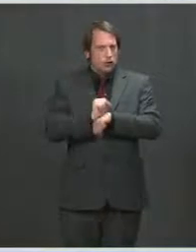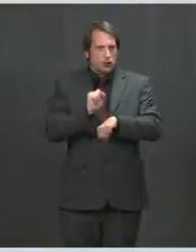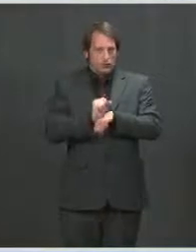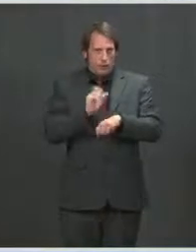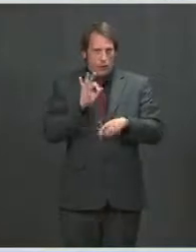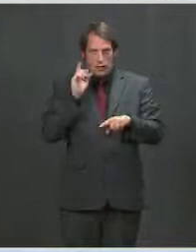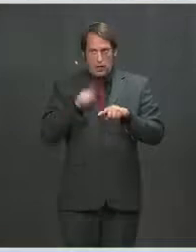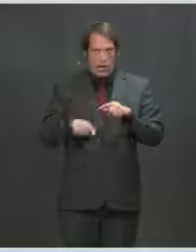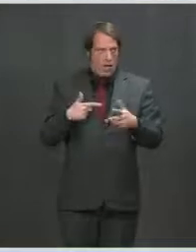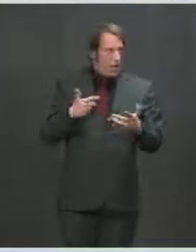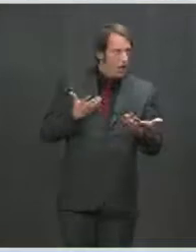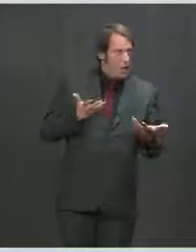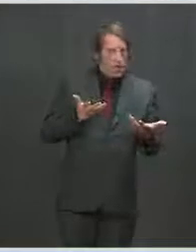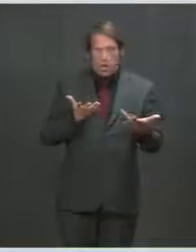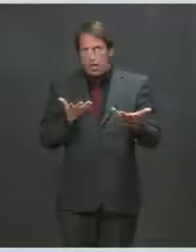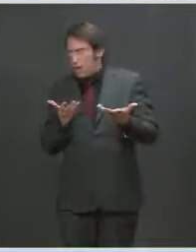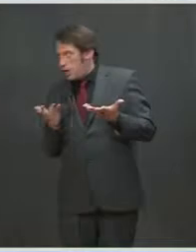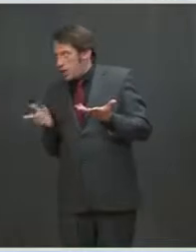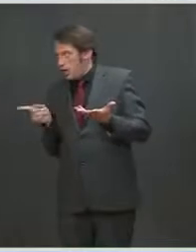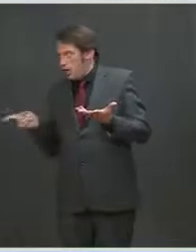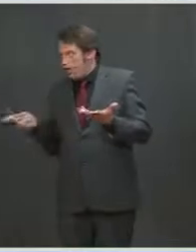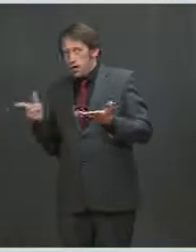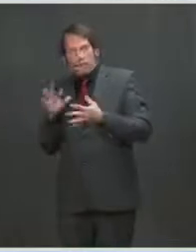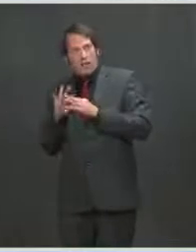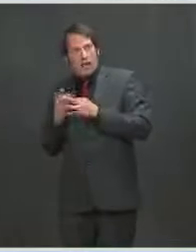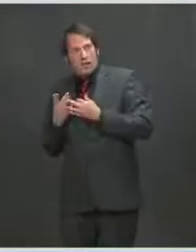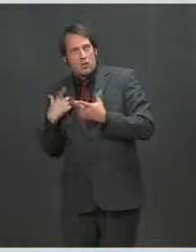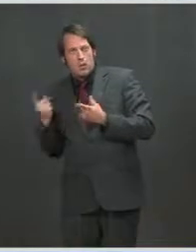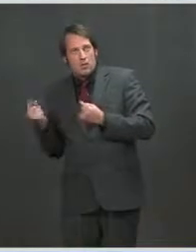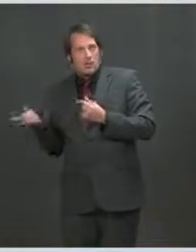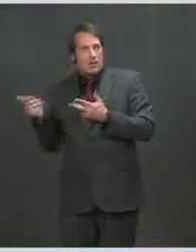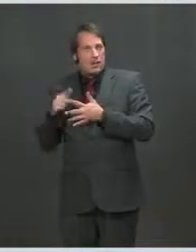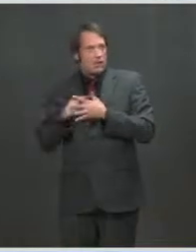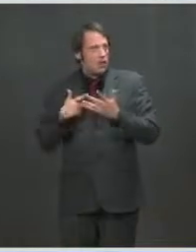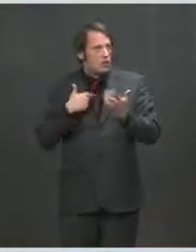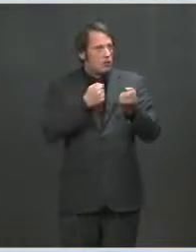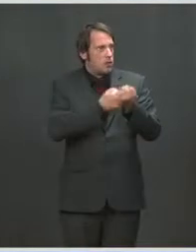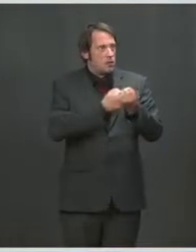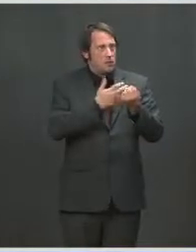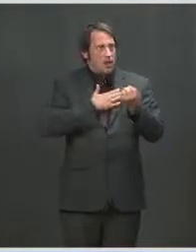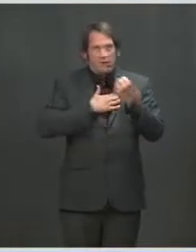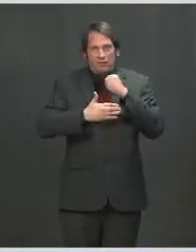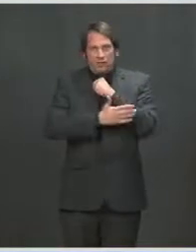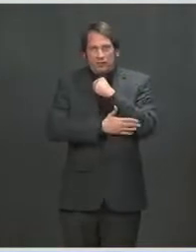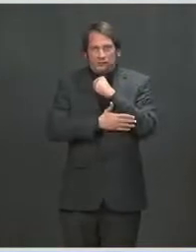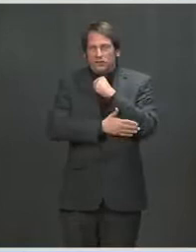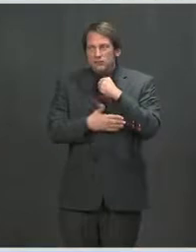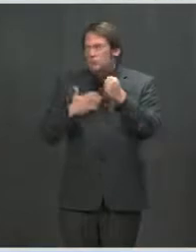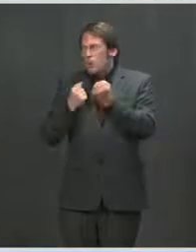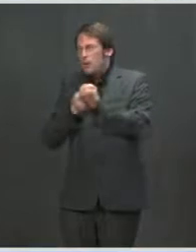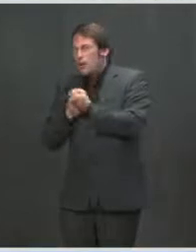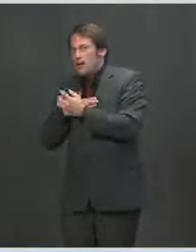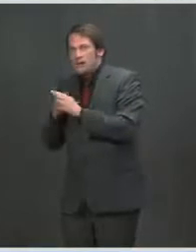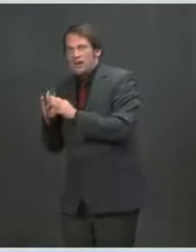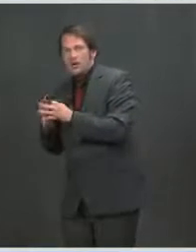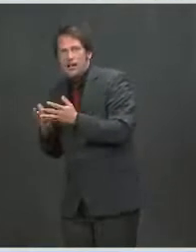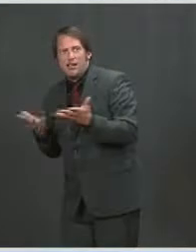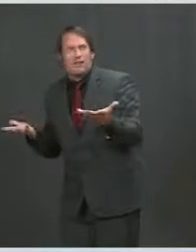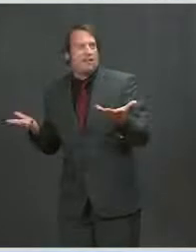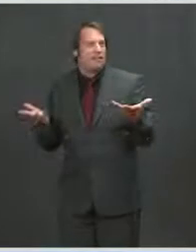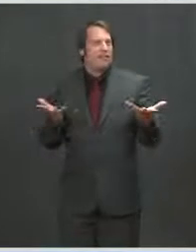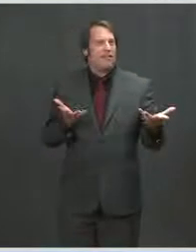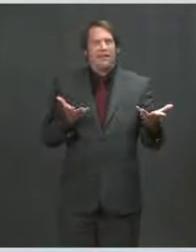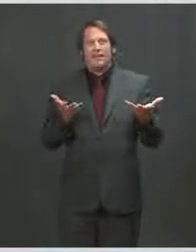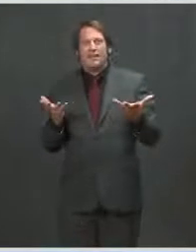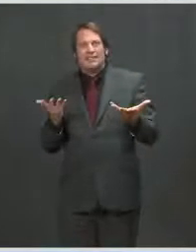between their love of country and the hopes and dreams they have for their families. We have an